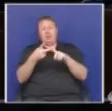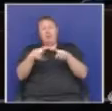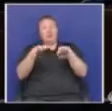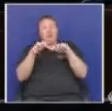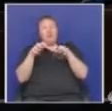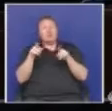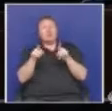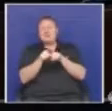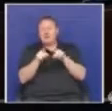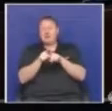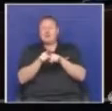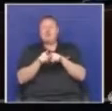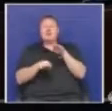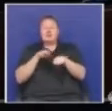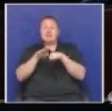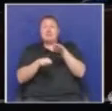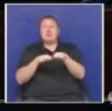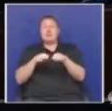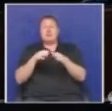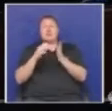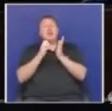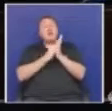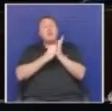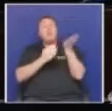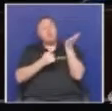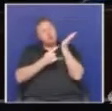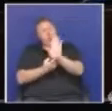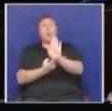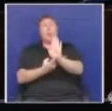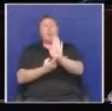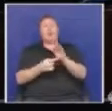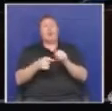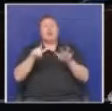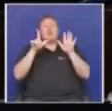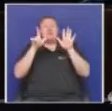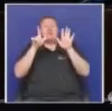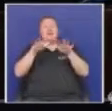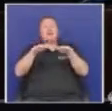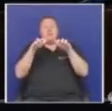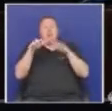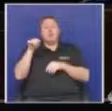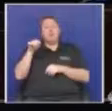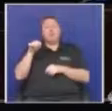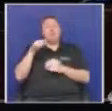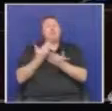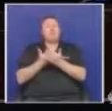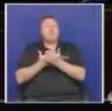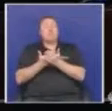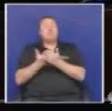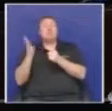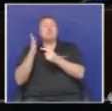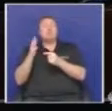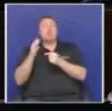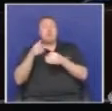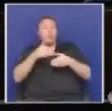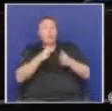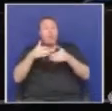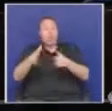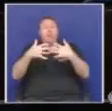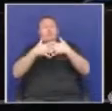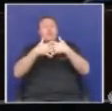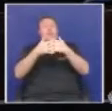to take steps to give an example that in the seventh parliament can take measures to bring about